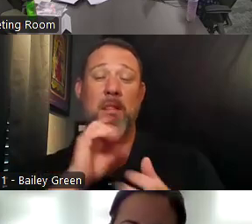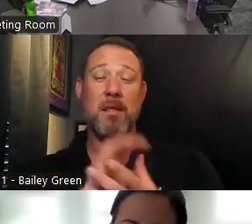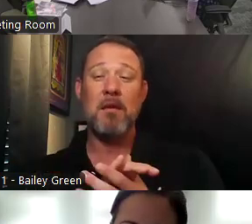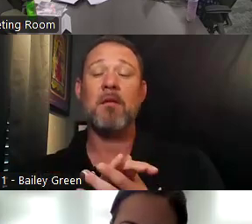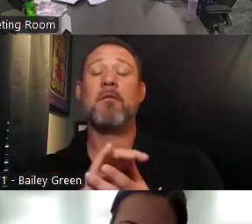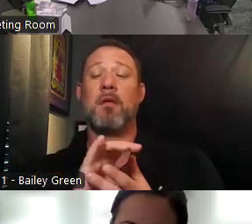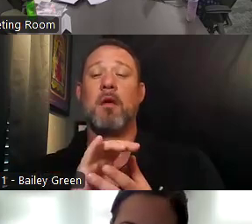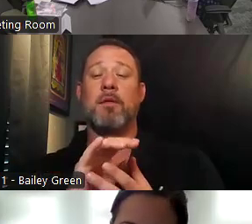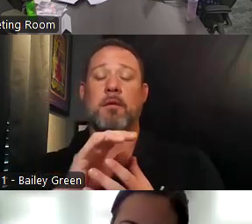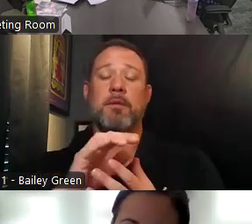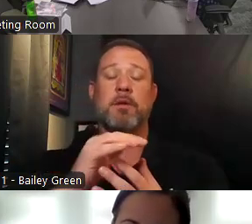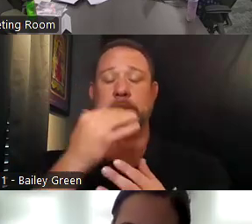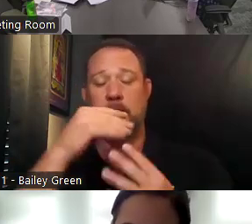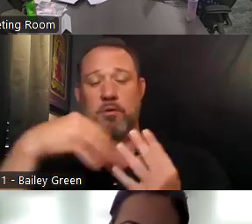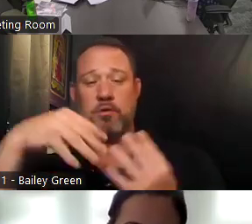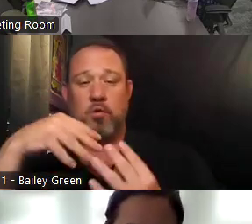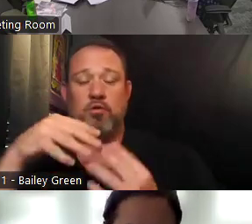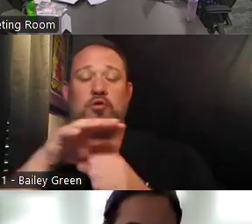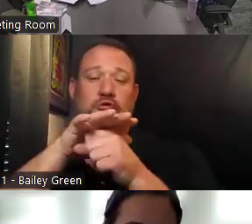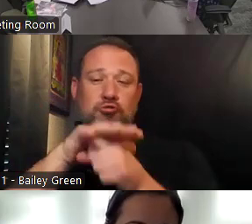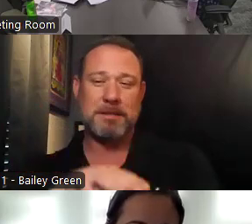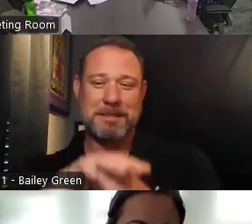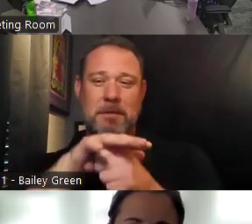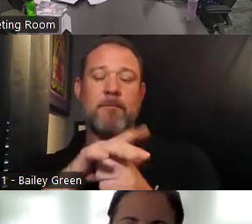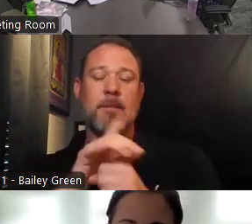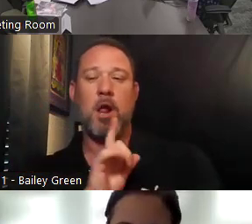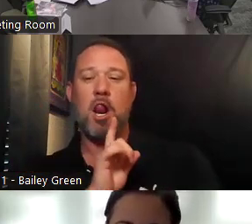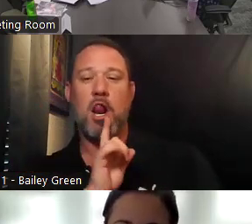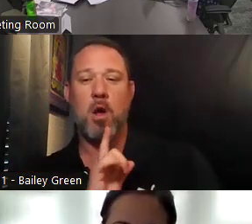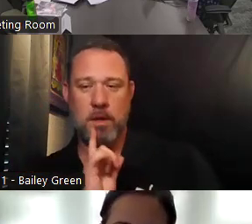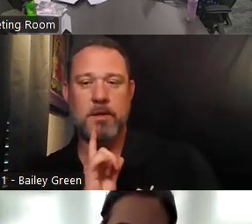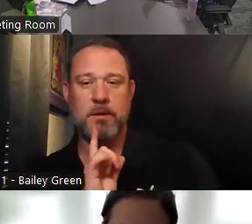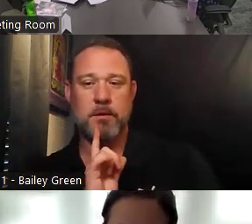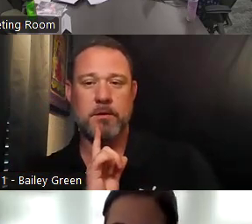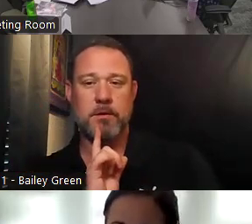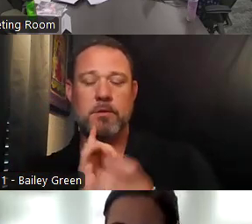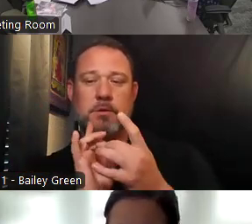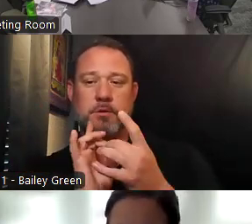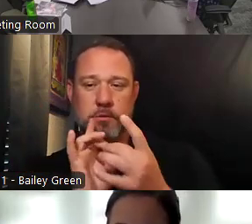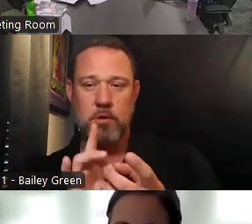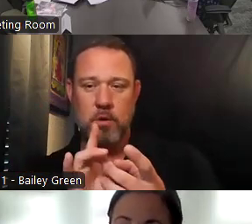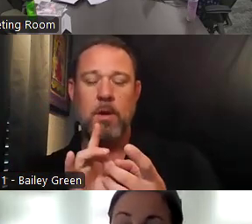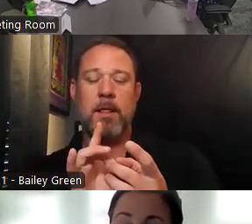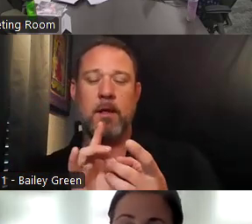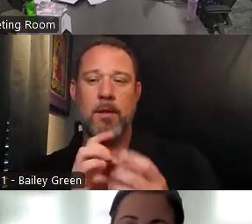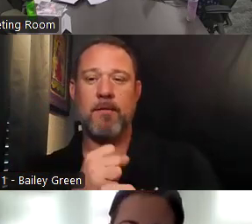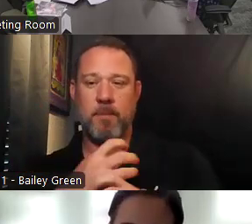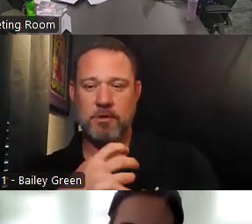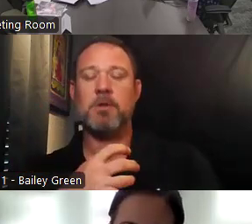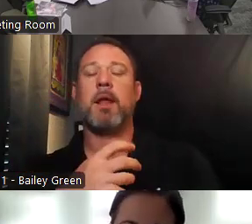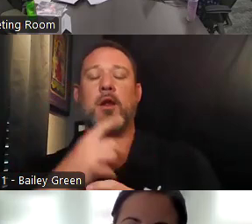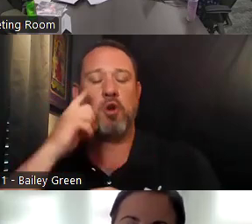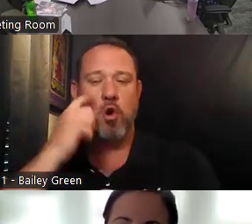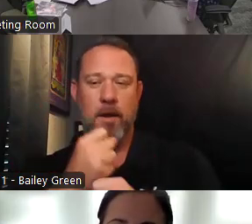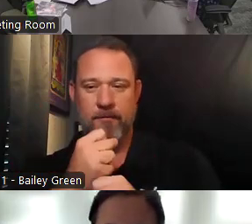that psychosocial stress, that distress of being lonely, which is actually associated with systemic inflammation and